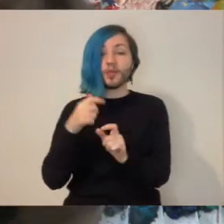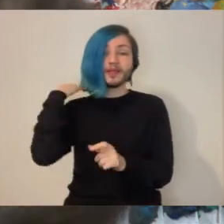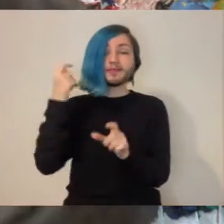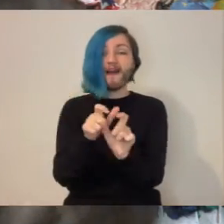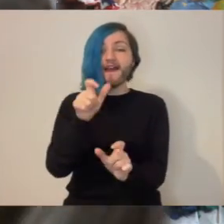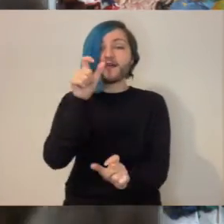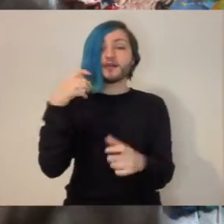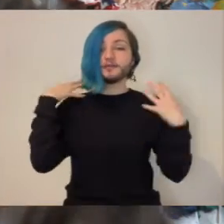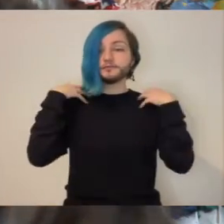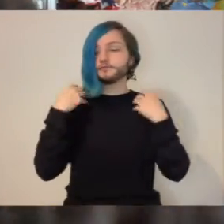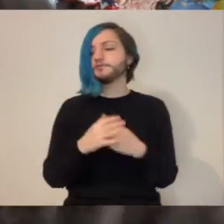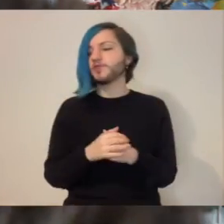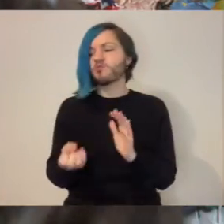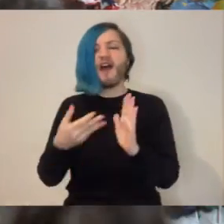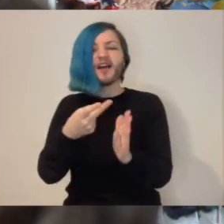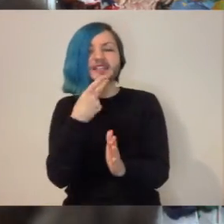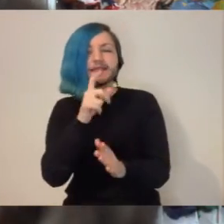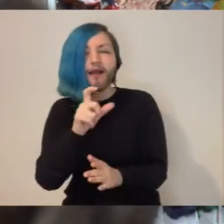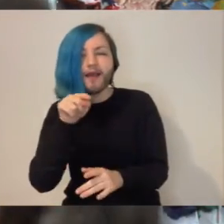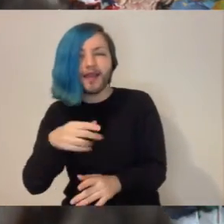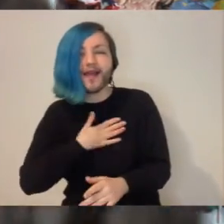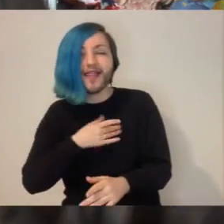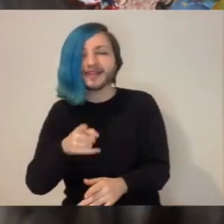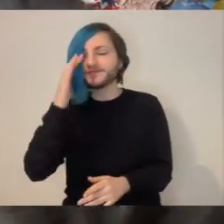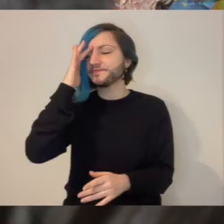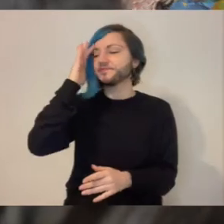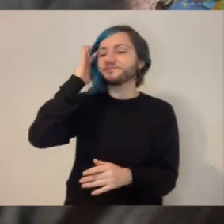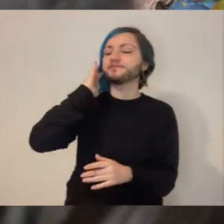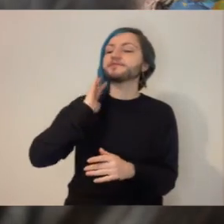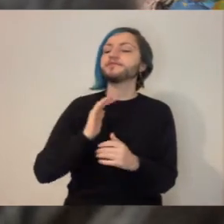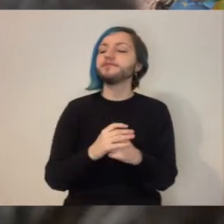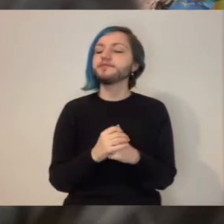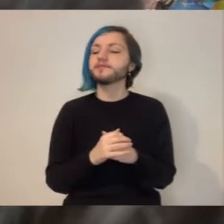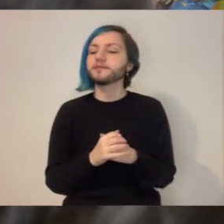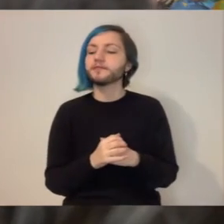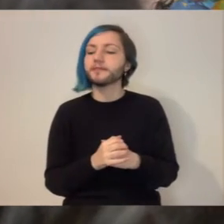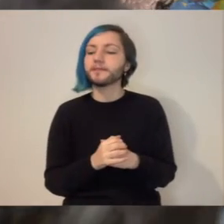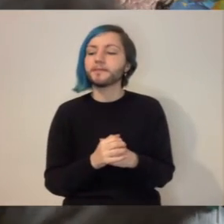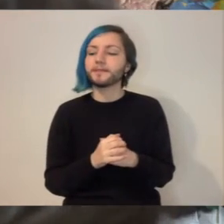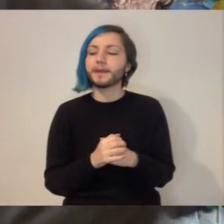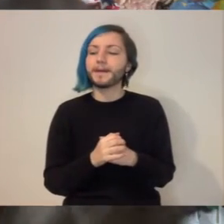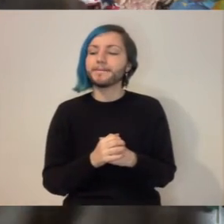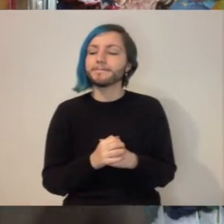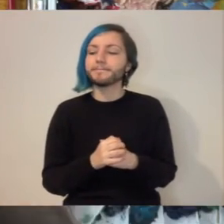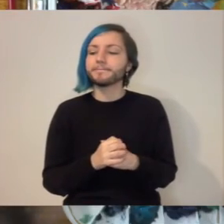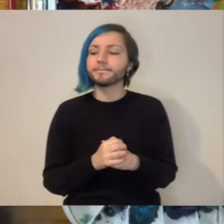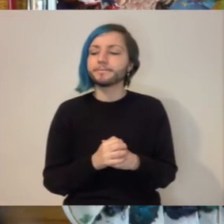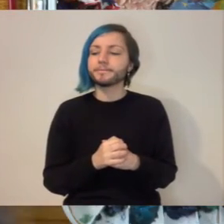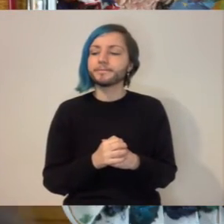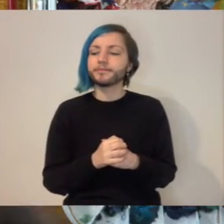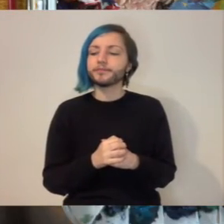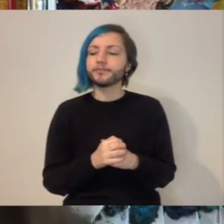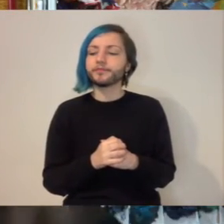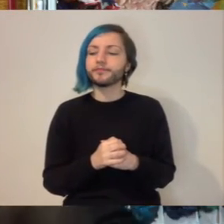sort of spine of our body. I'm going to go in with two colours here, just because I quite like doing it as I'm sort of working through this